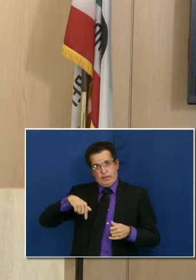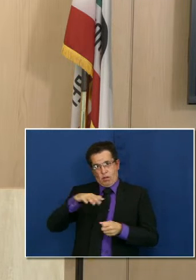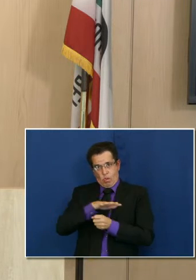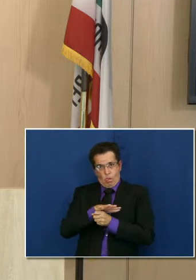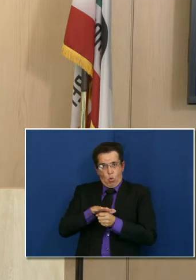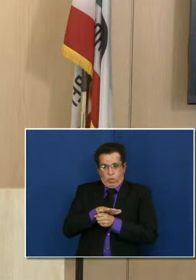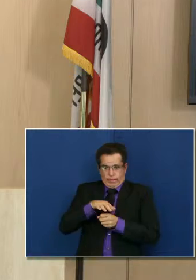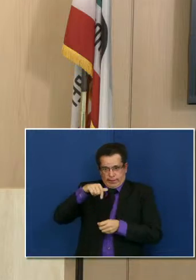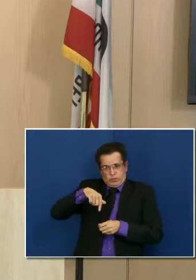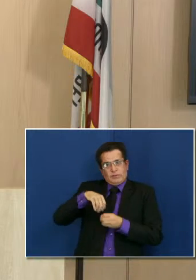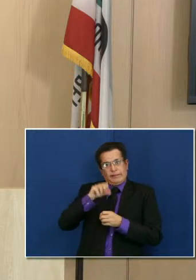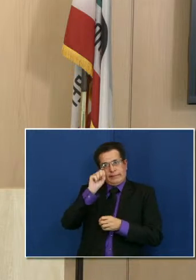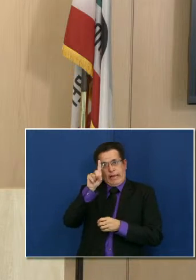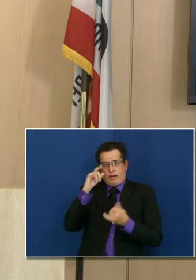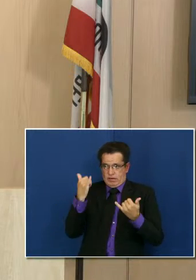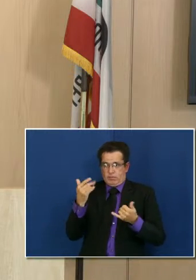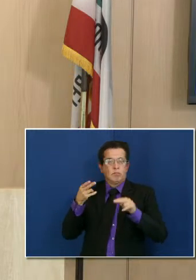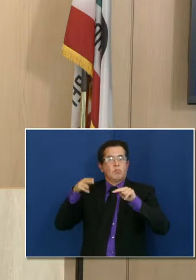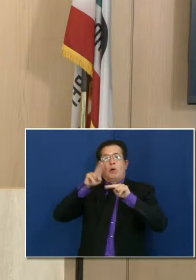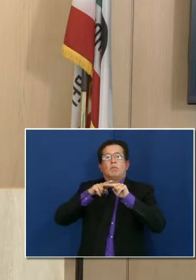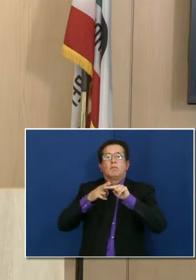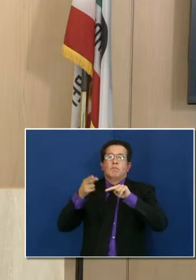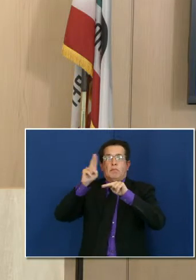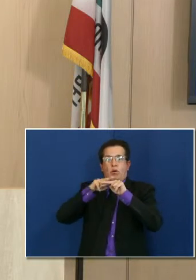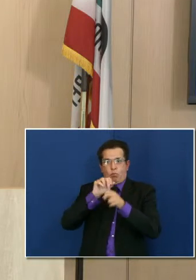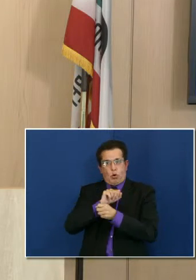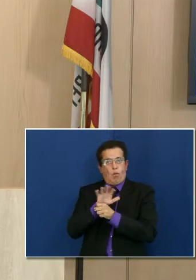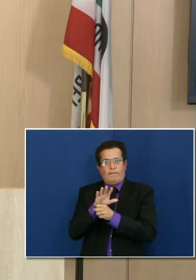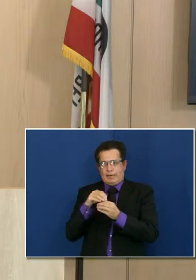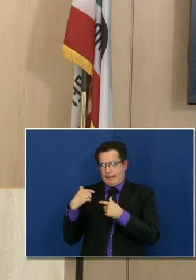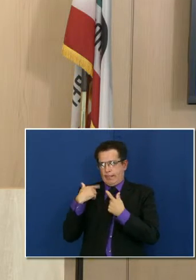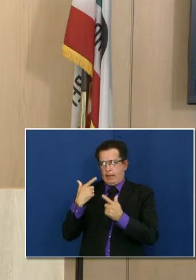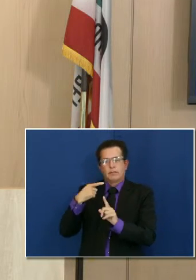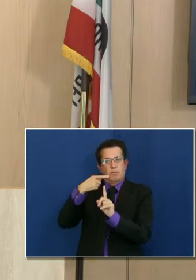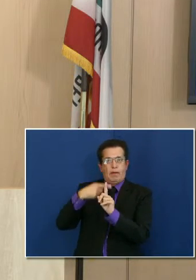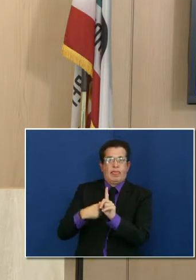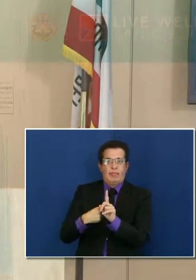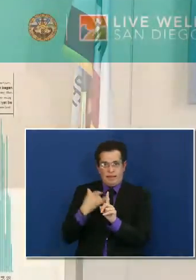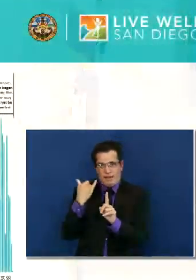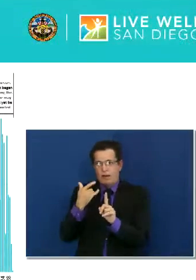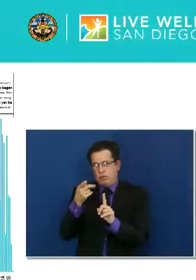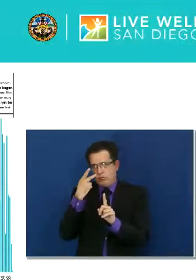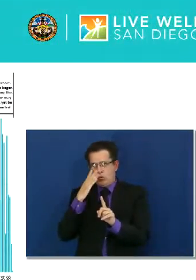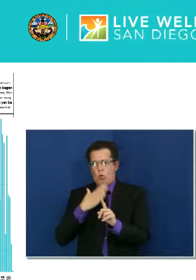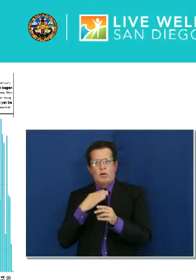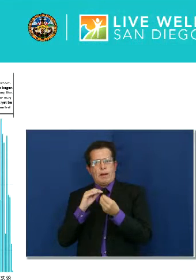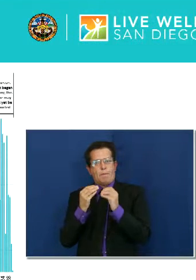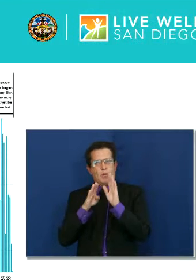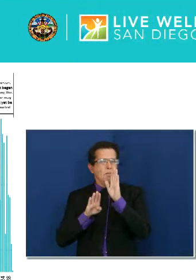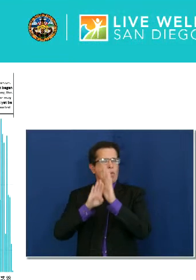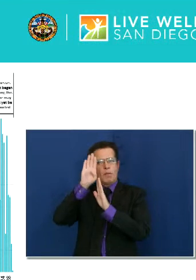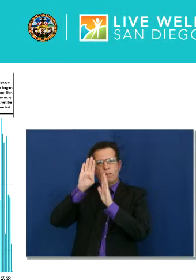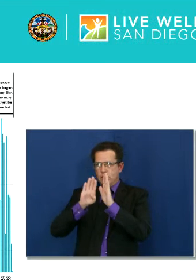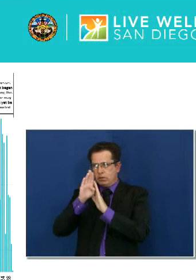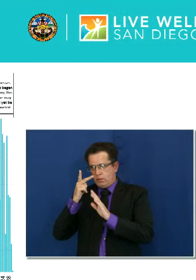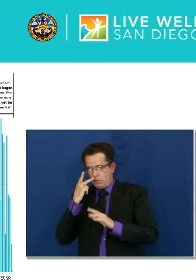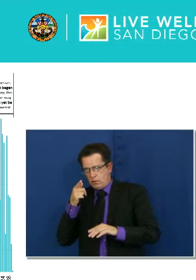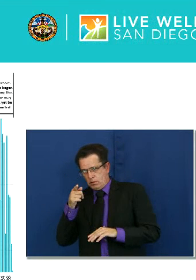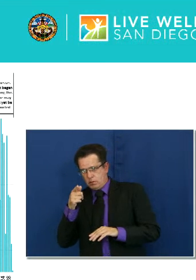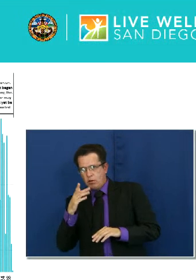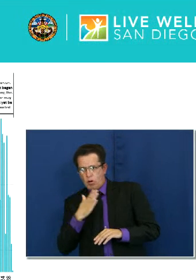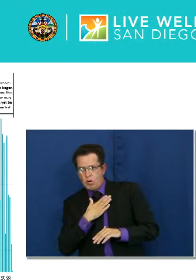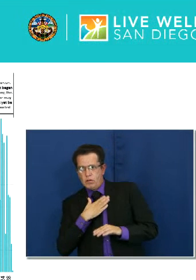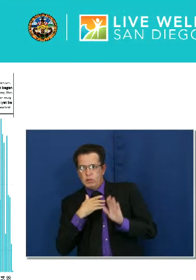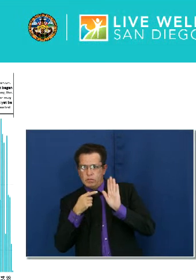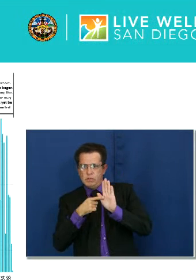been significantly increasing during the past months. And this is our epi curve. And if you draw your